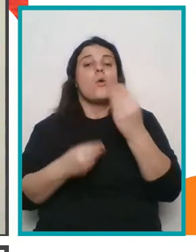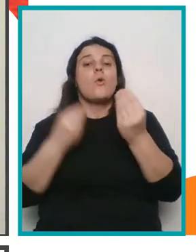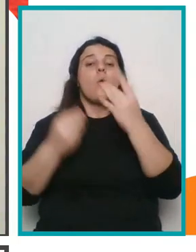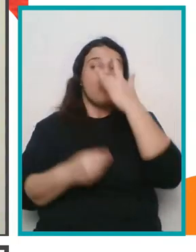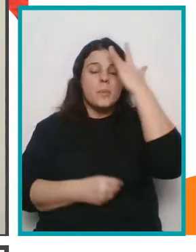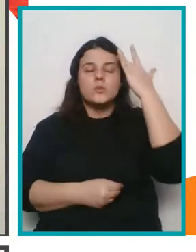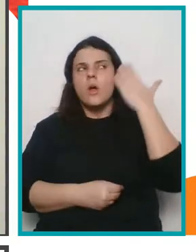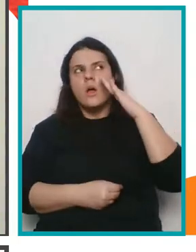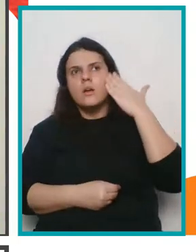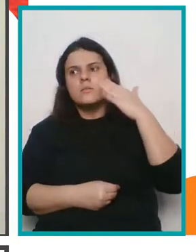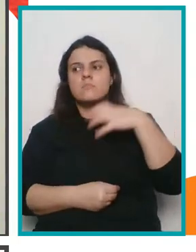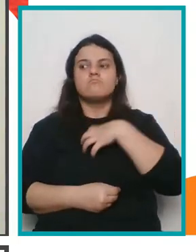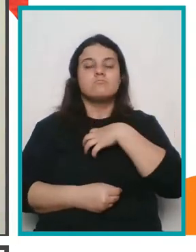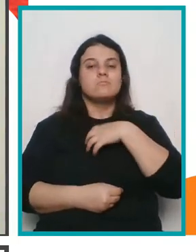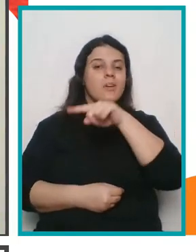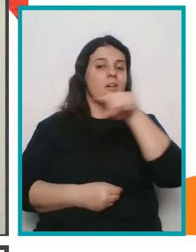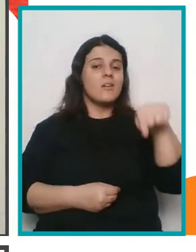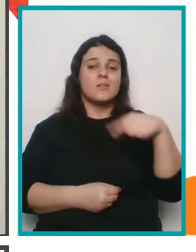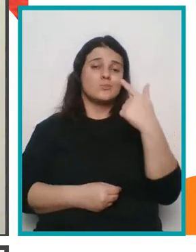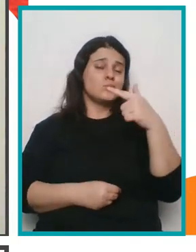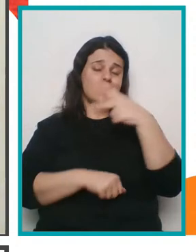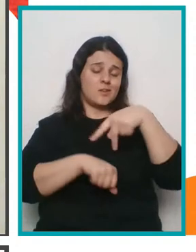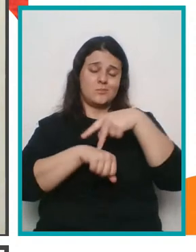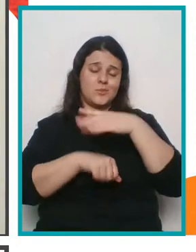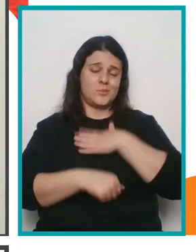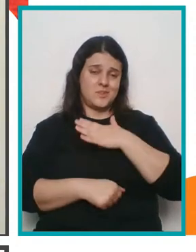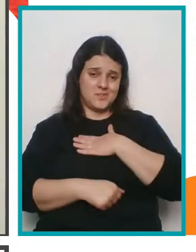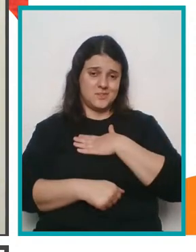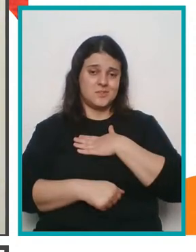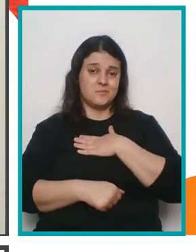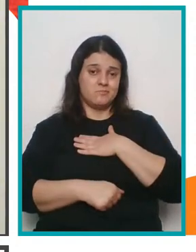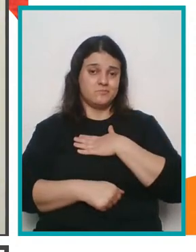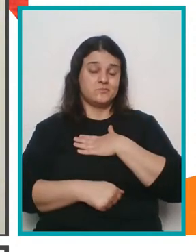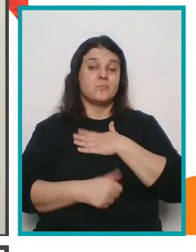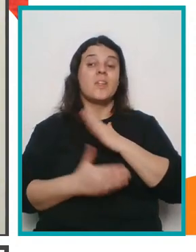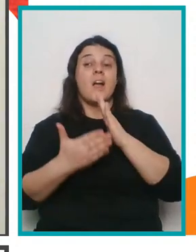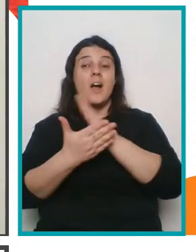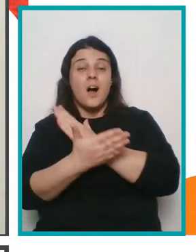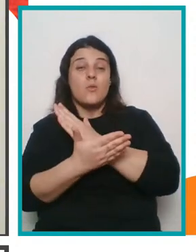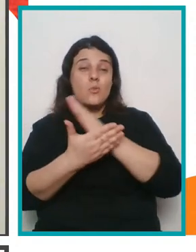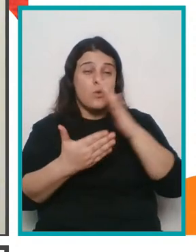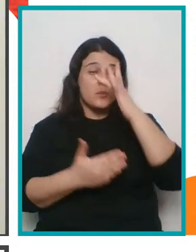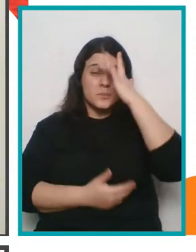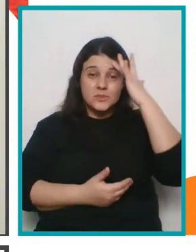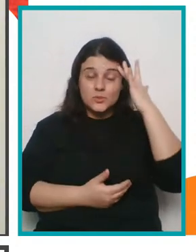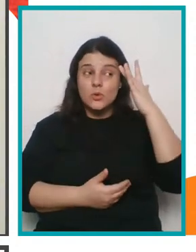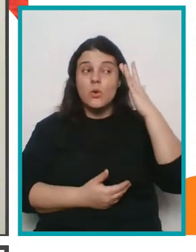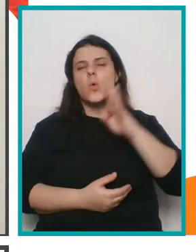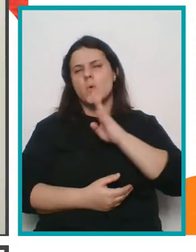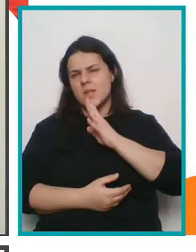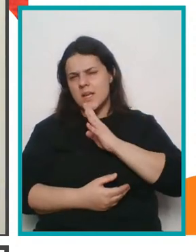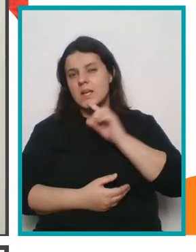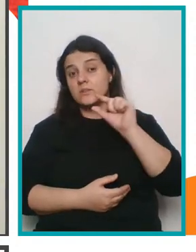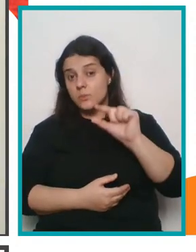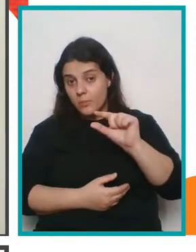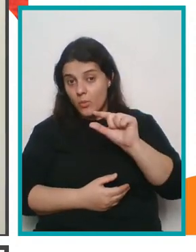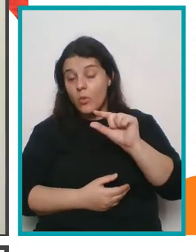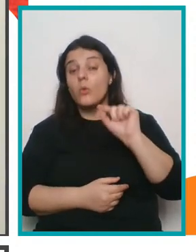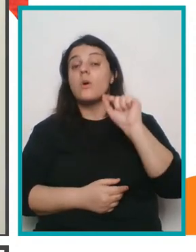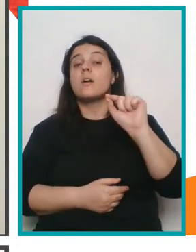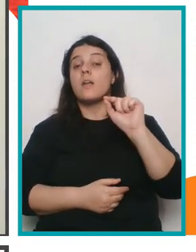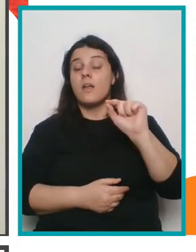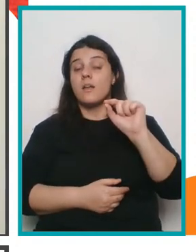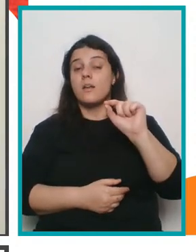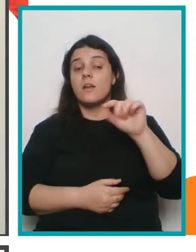ahead and did environmental studies or climate-related studies, but the